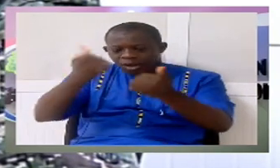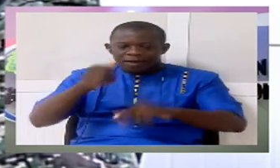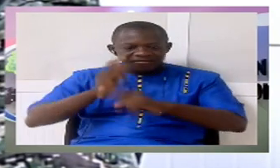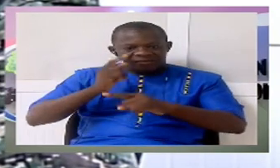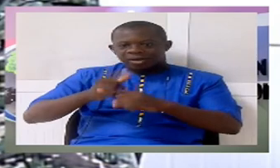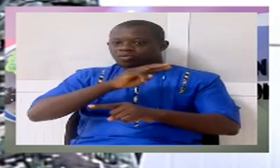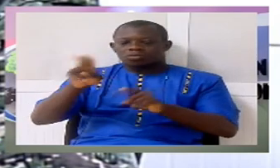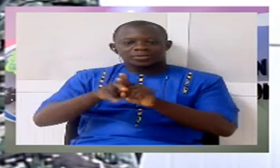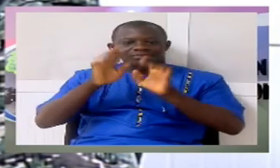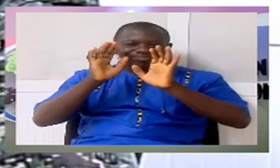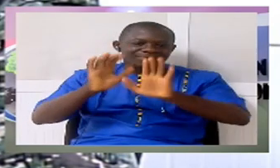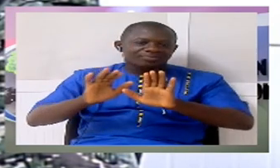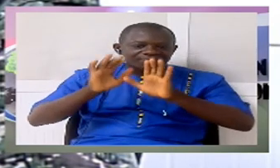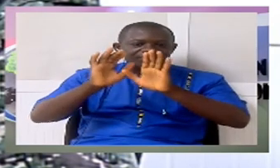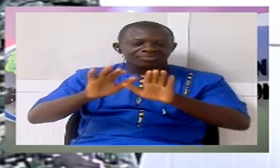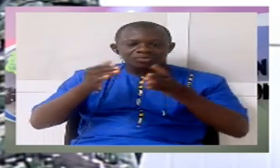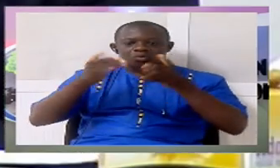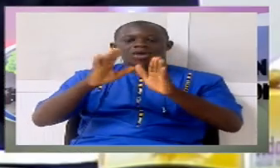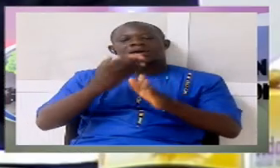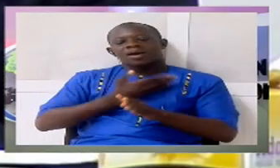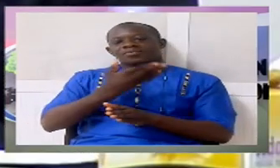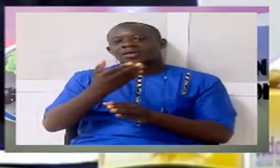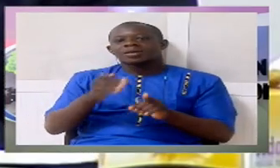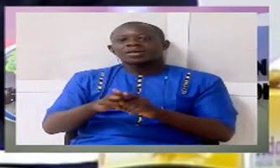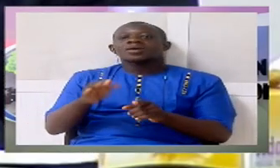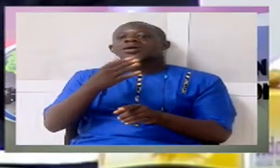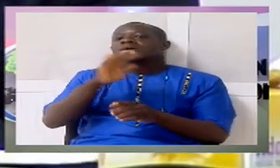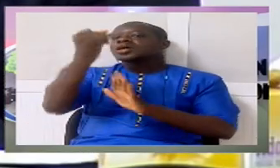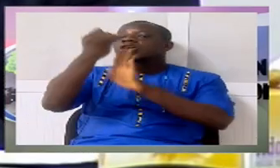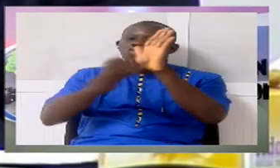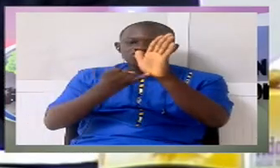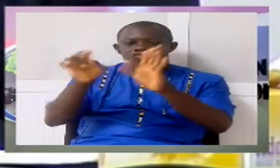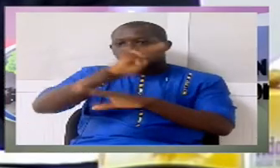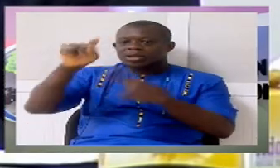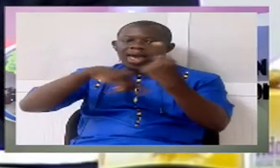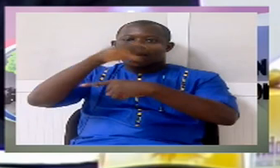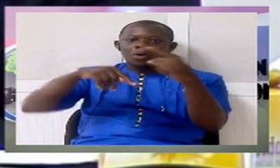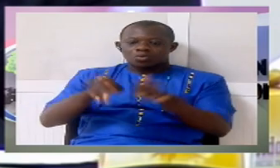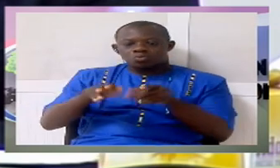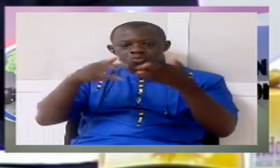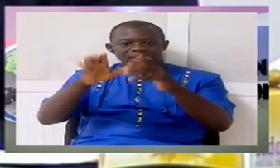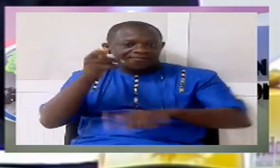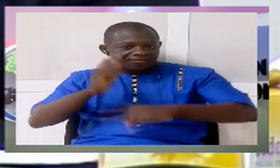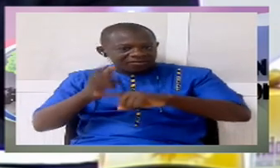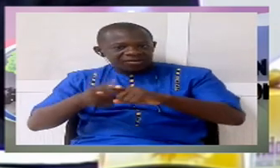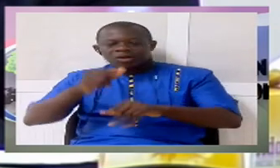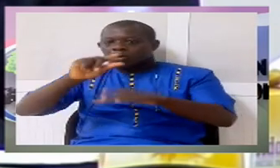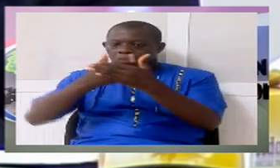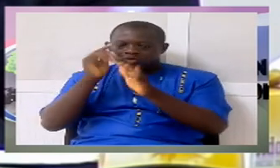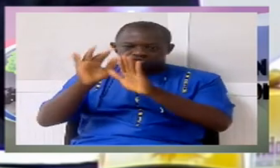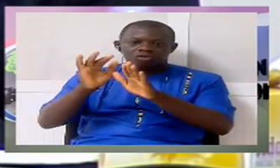at speed. We were running slowly. The issue is not the speed at which the convoy was